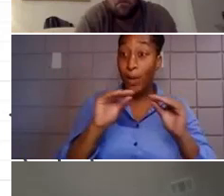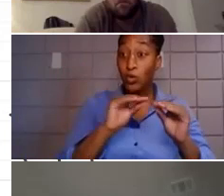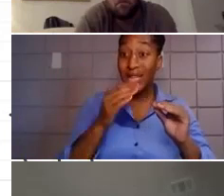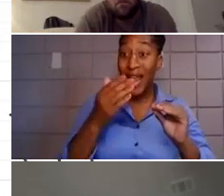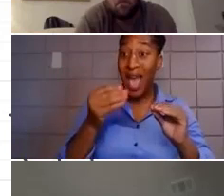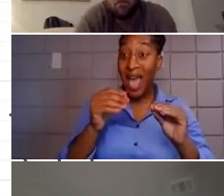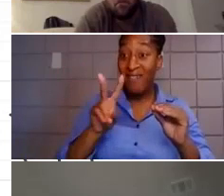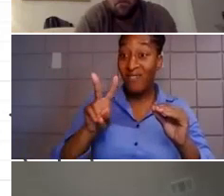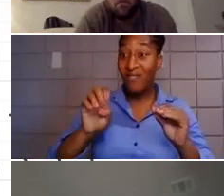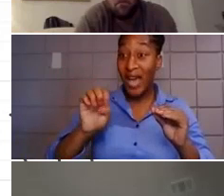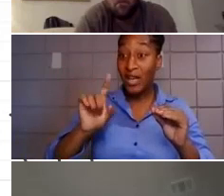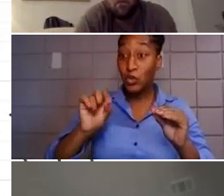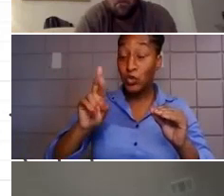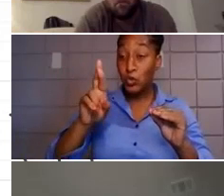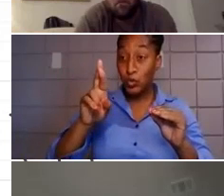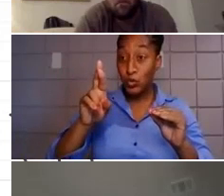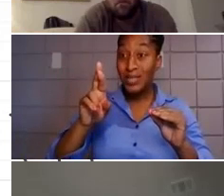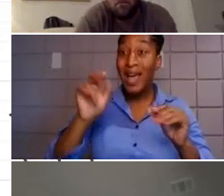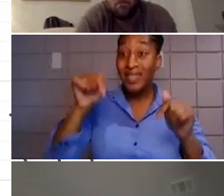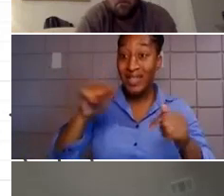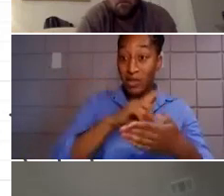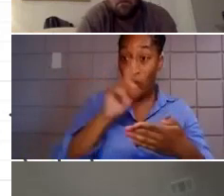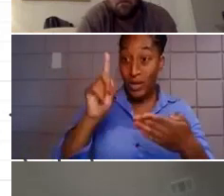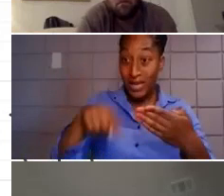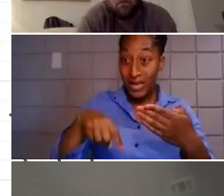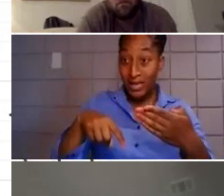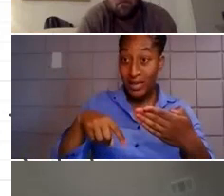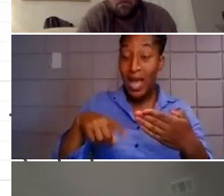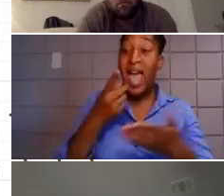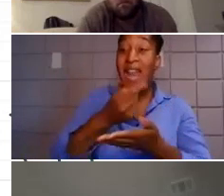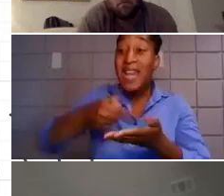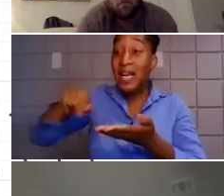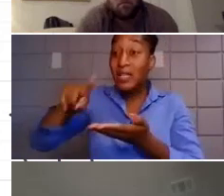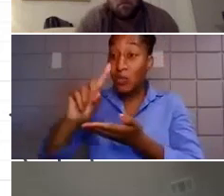finishing up the 2D motion stuff next week.